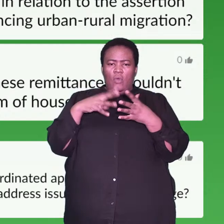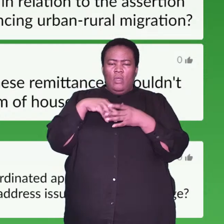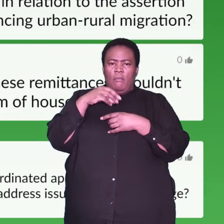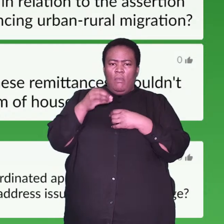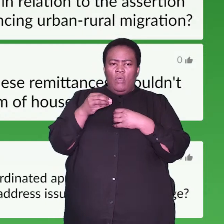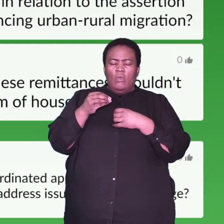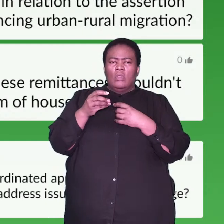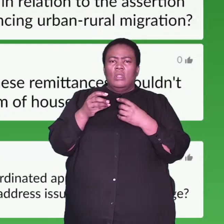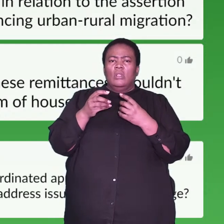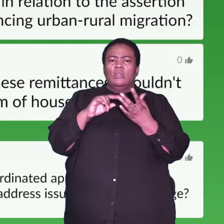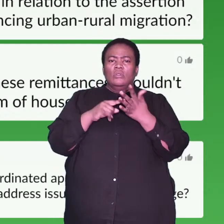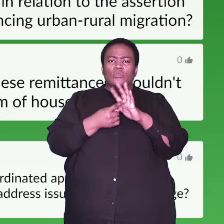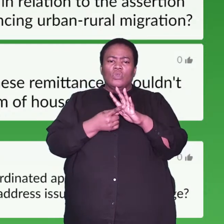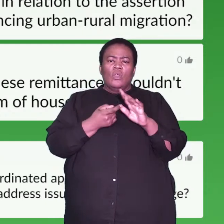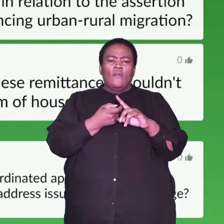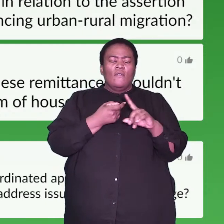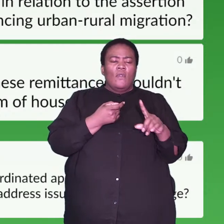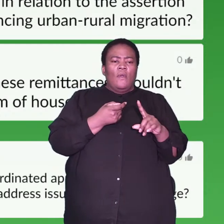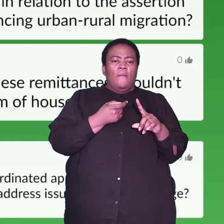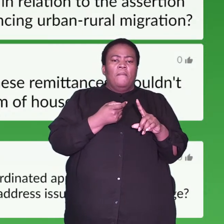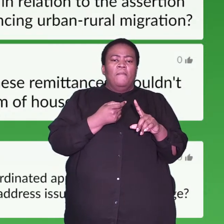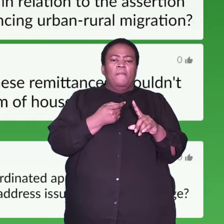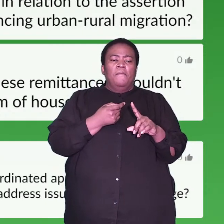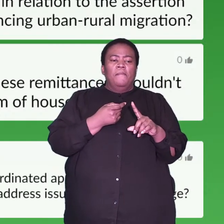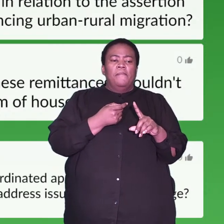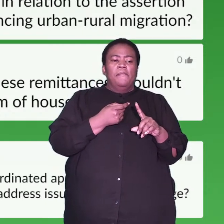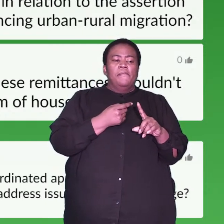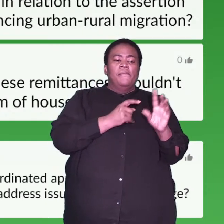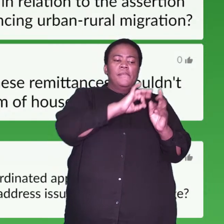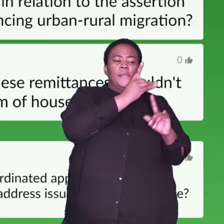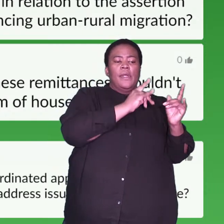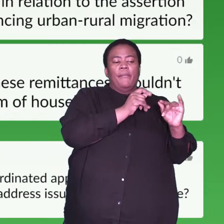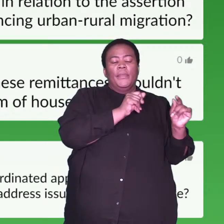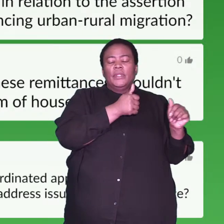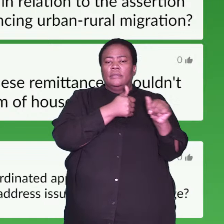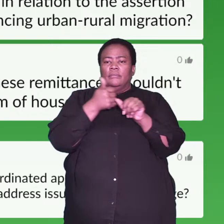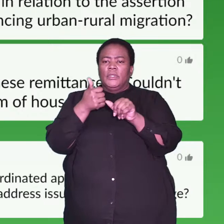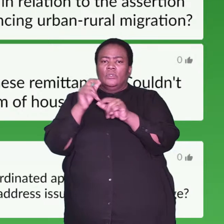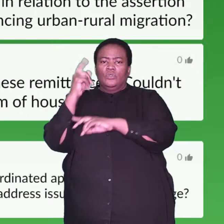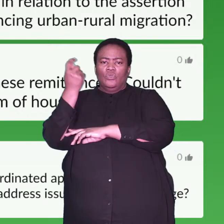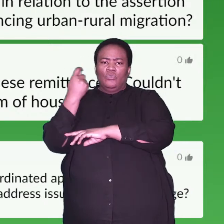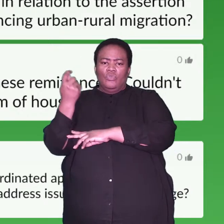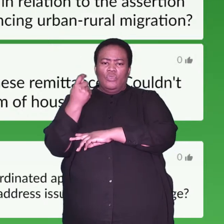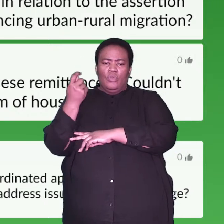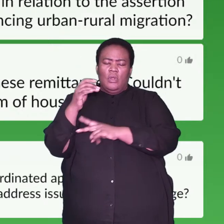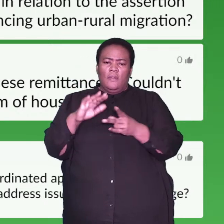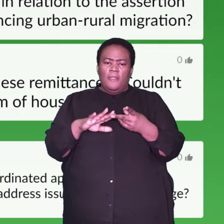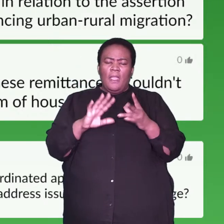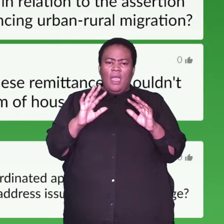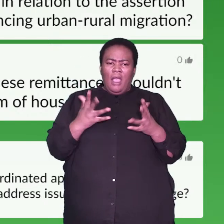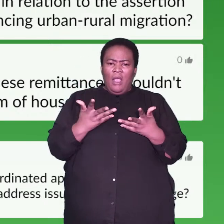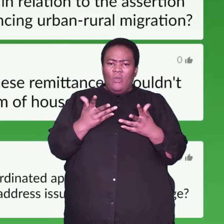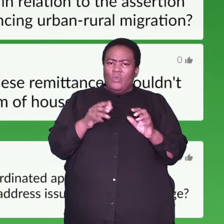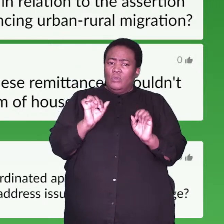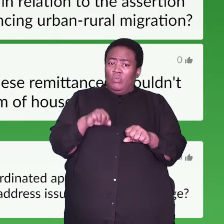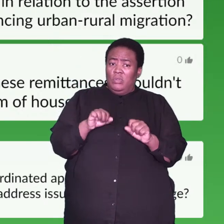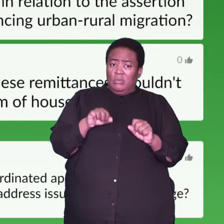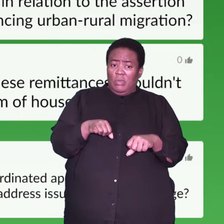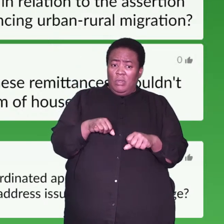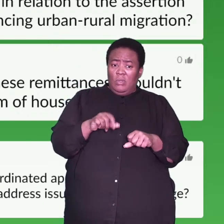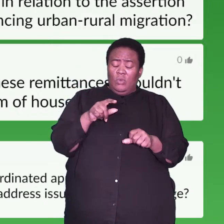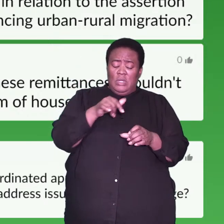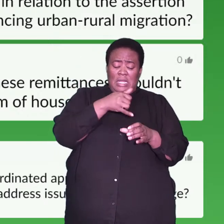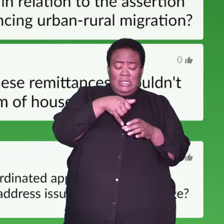migration from urban to rural areas in South Africa. Another to Philippe, how is it possible that the contribution of